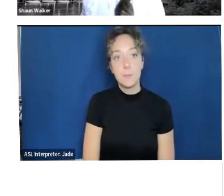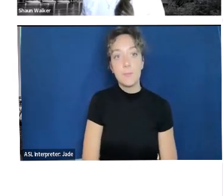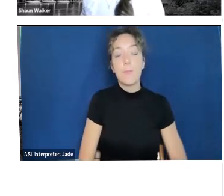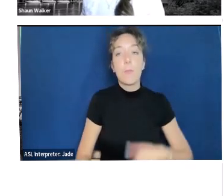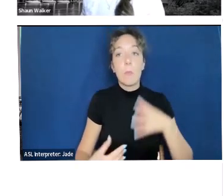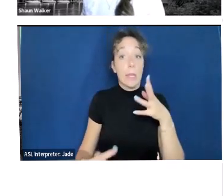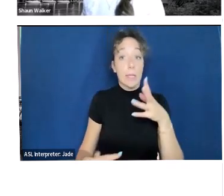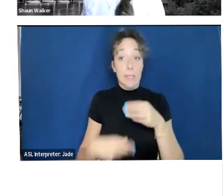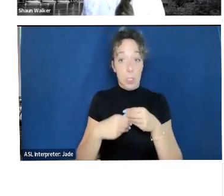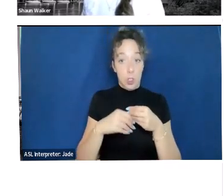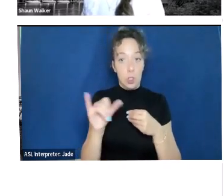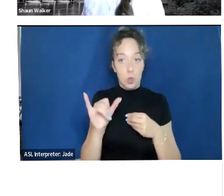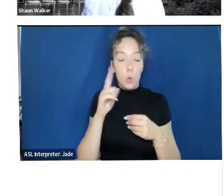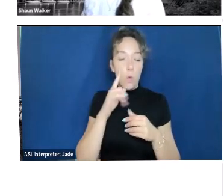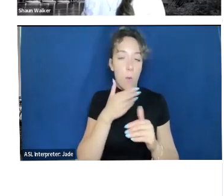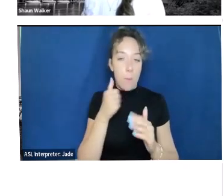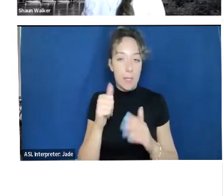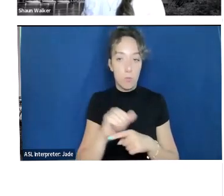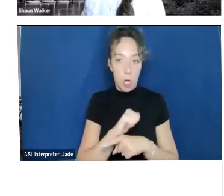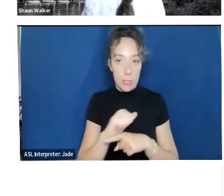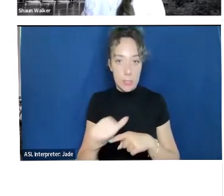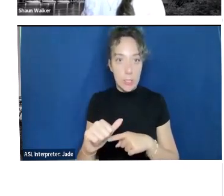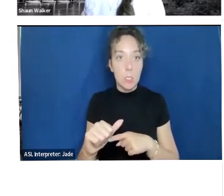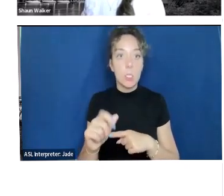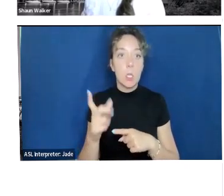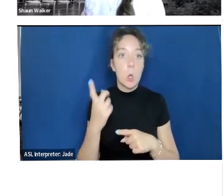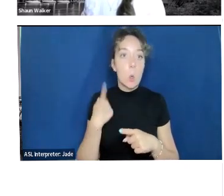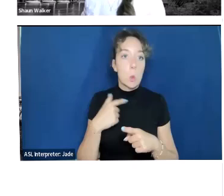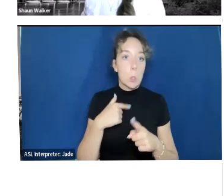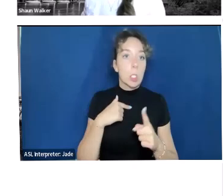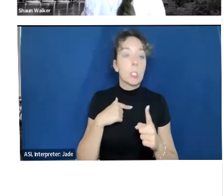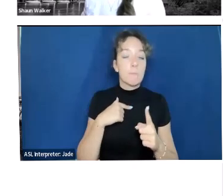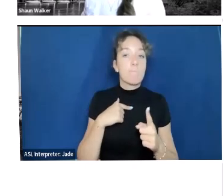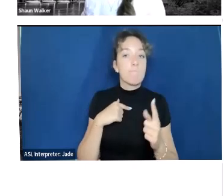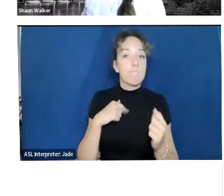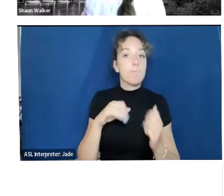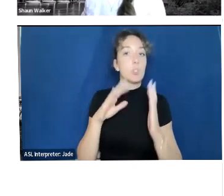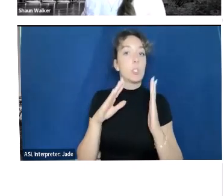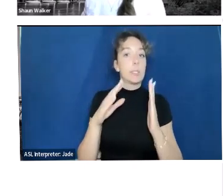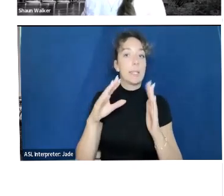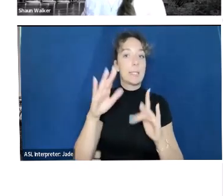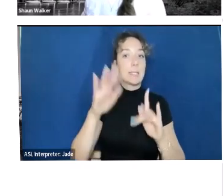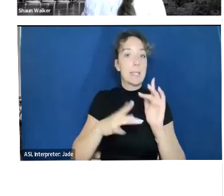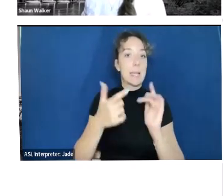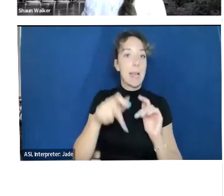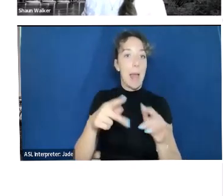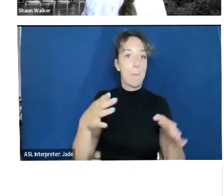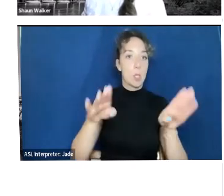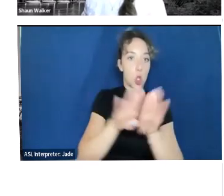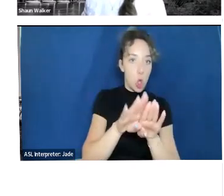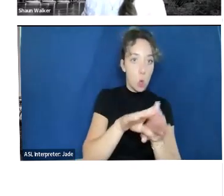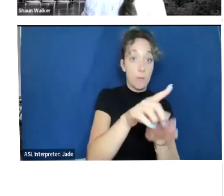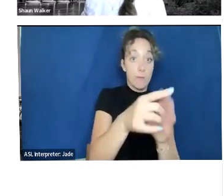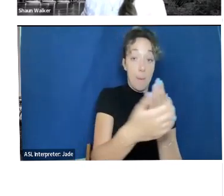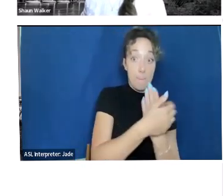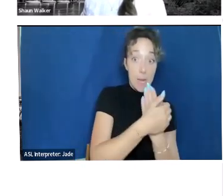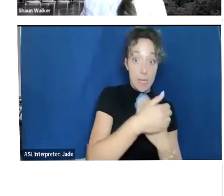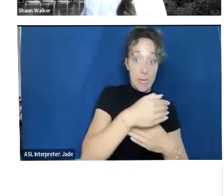Additionally, for our best practices, we're addressing the gap between the close of the amendment window and the cohort